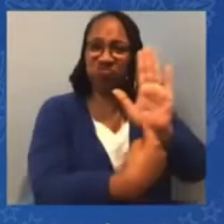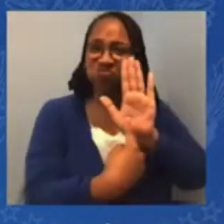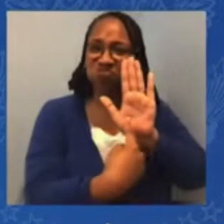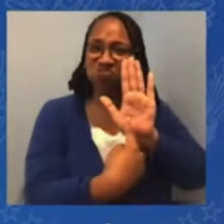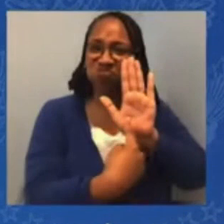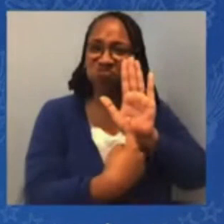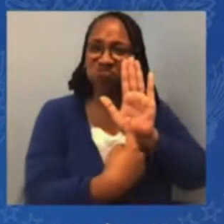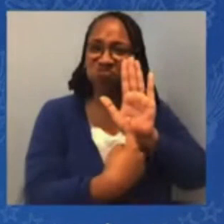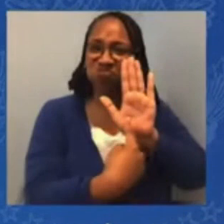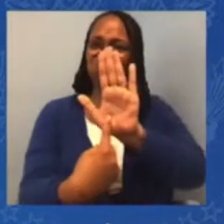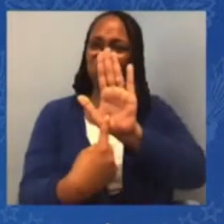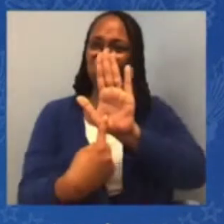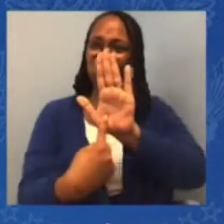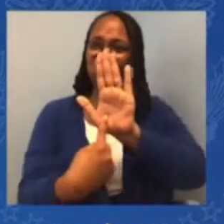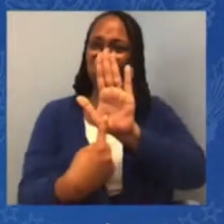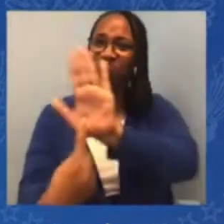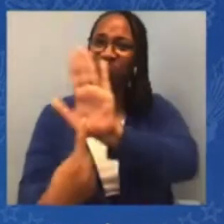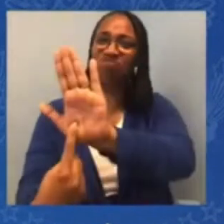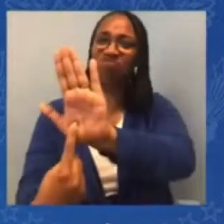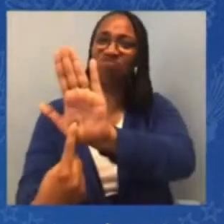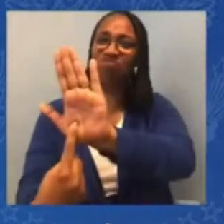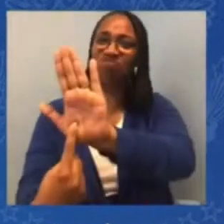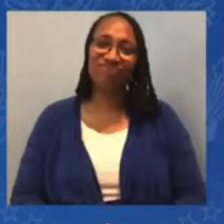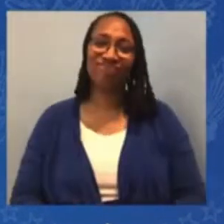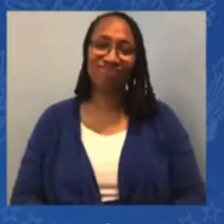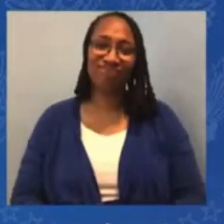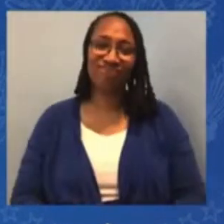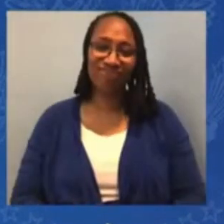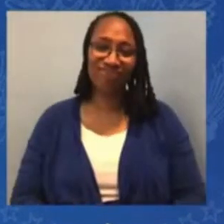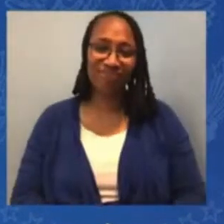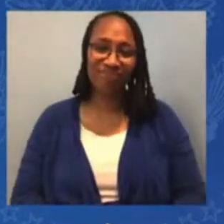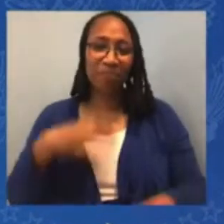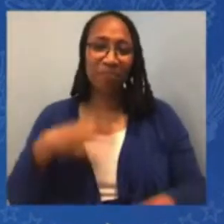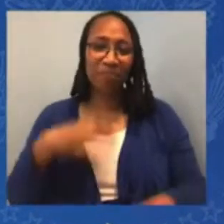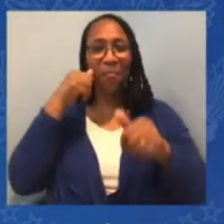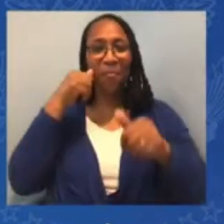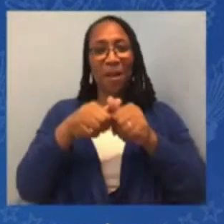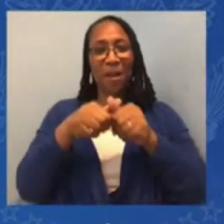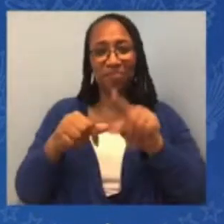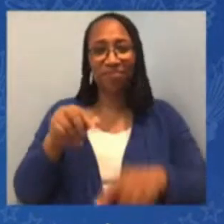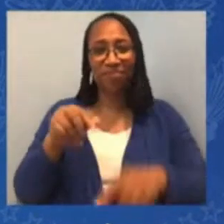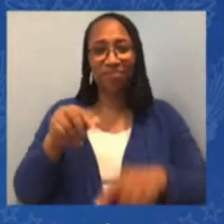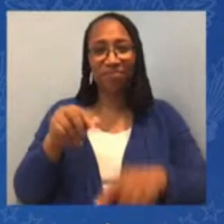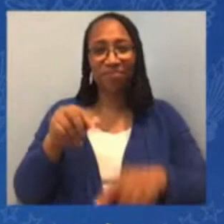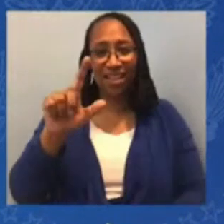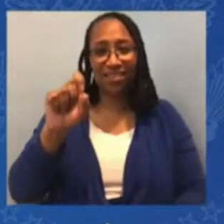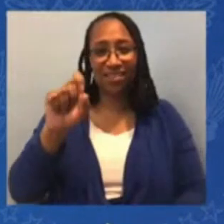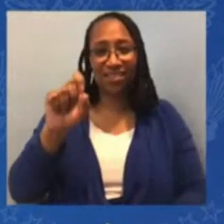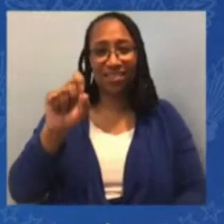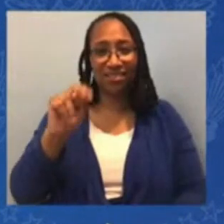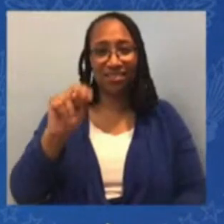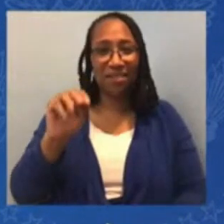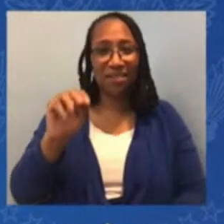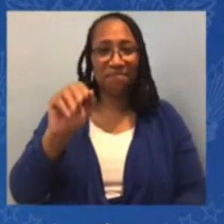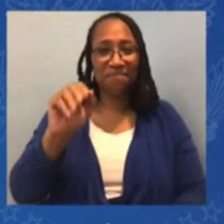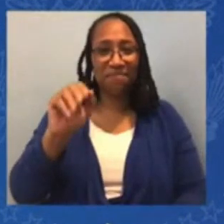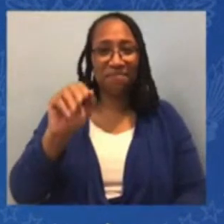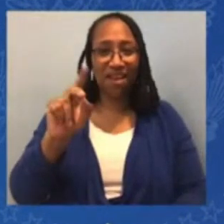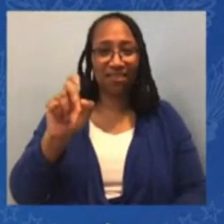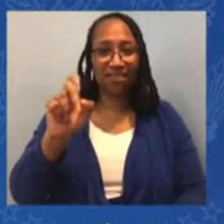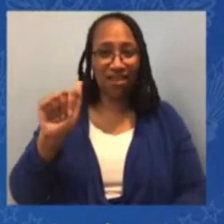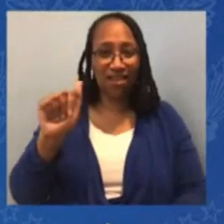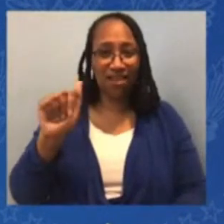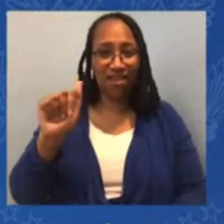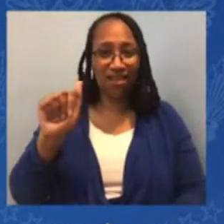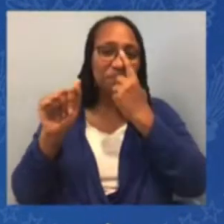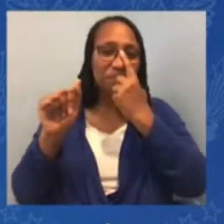Nelson Mandela, when I tried to get to Africa, to South Africa, to meet him. And he came back and he met me when he was finally freed. He met me at the